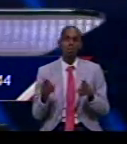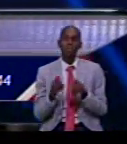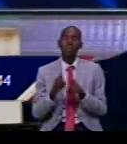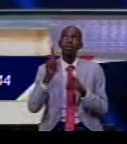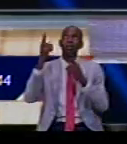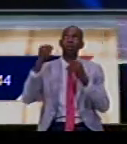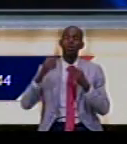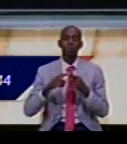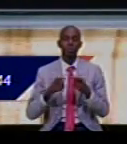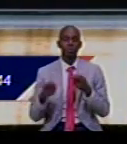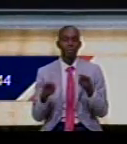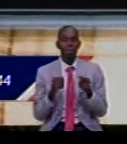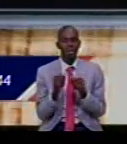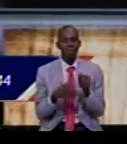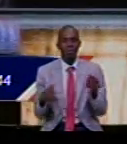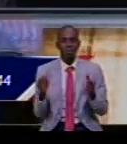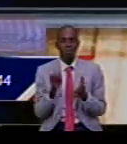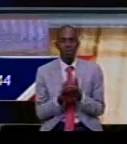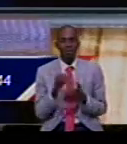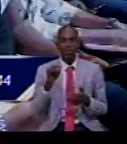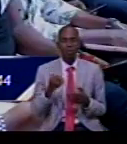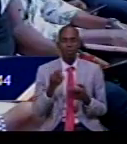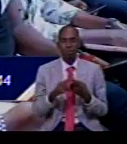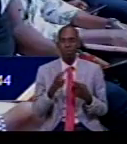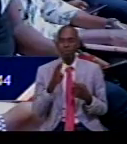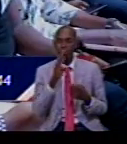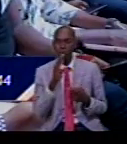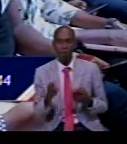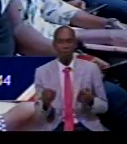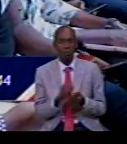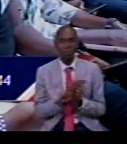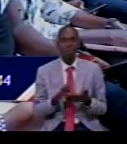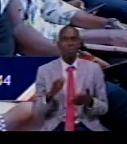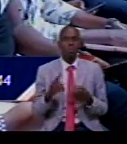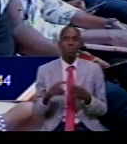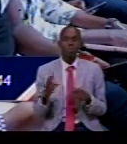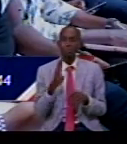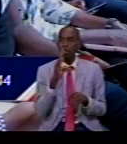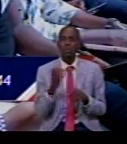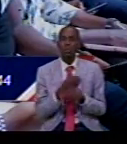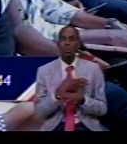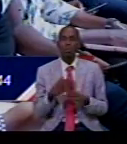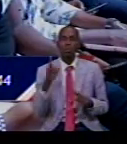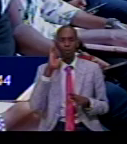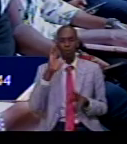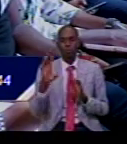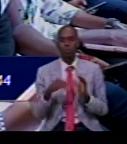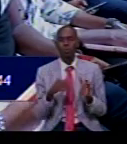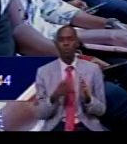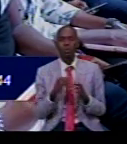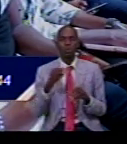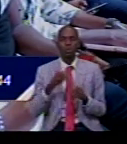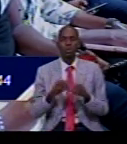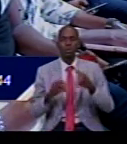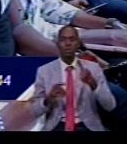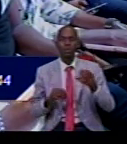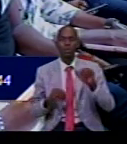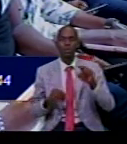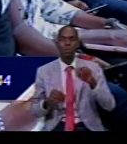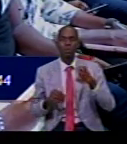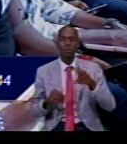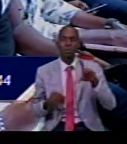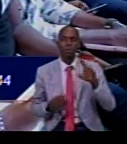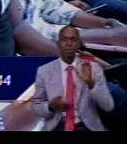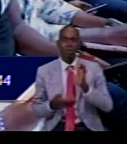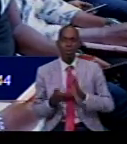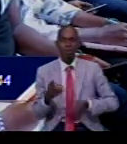those things will shatter and take out of the way. He tells us in Daniel chapter 2, reading from verse 45,